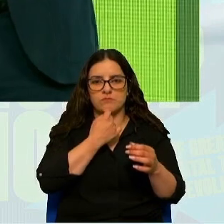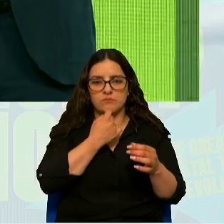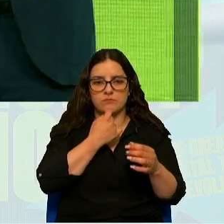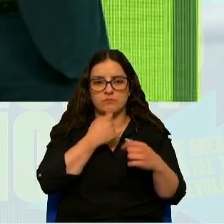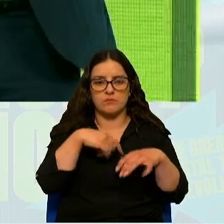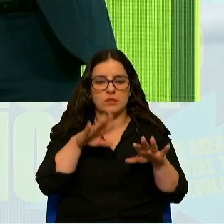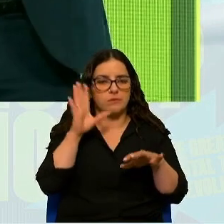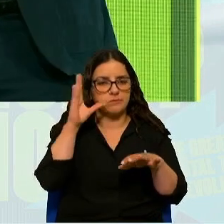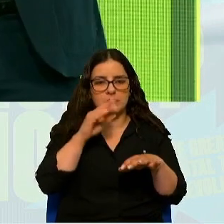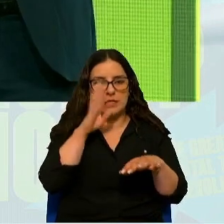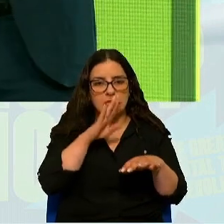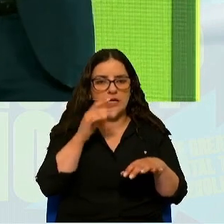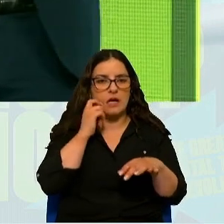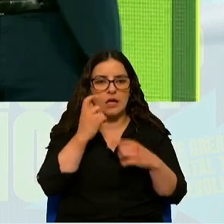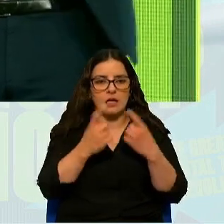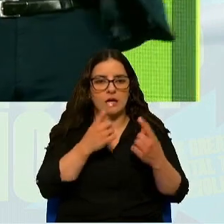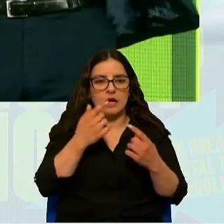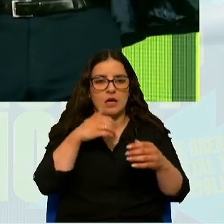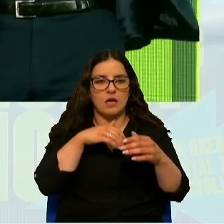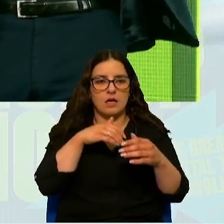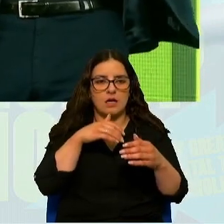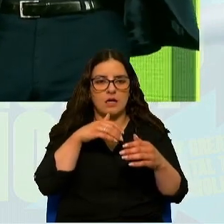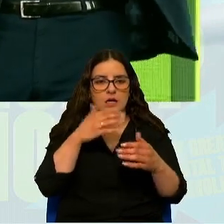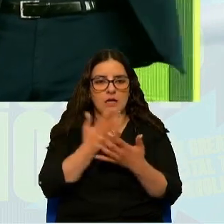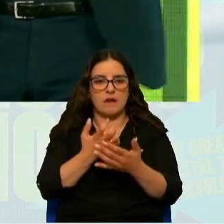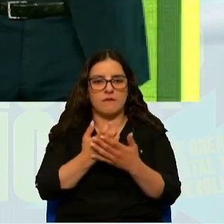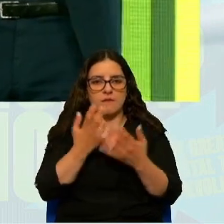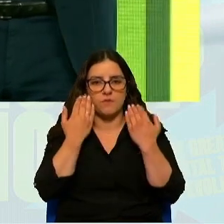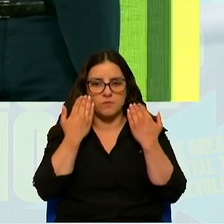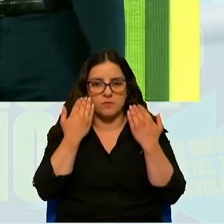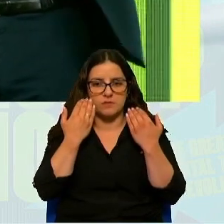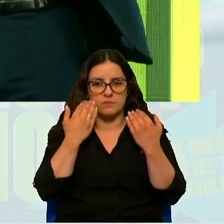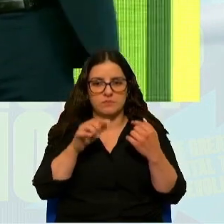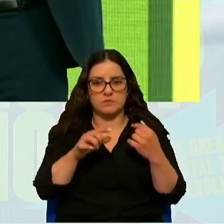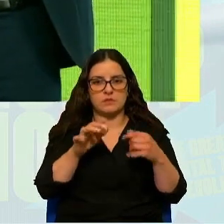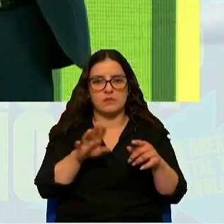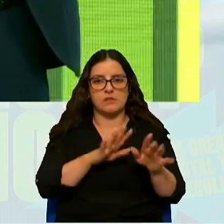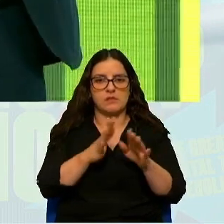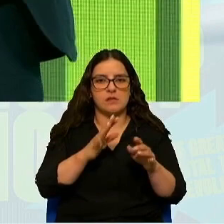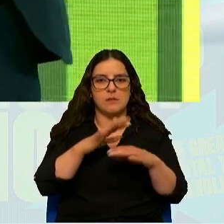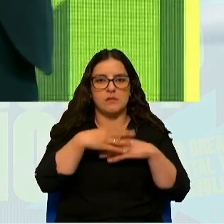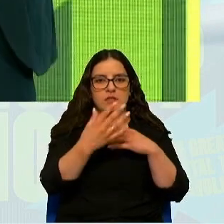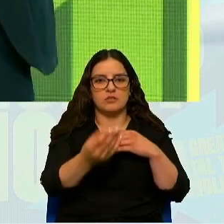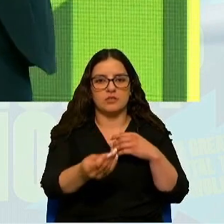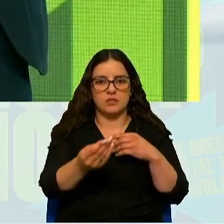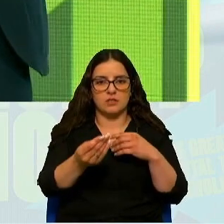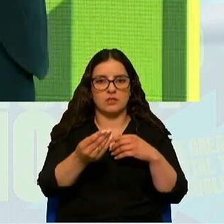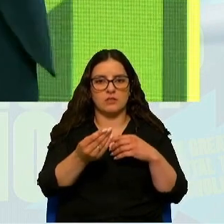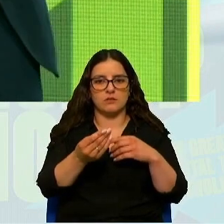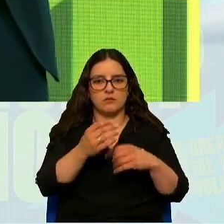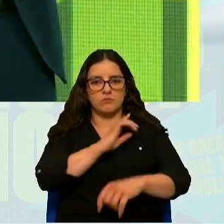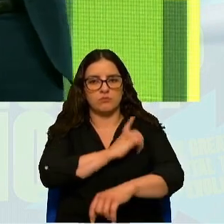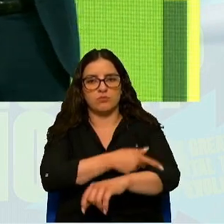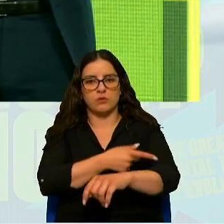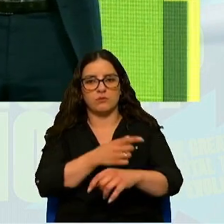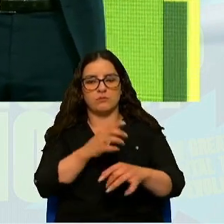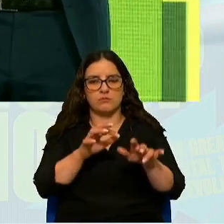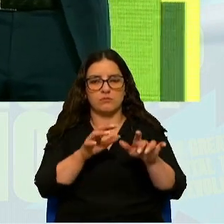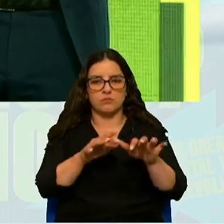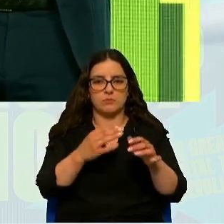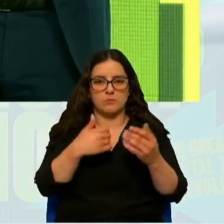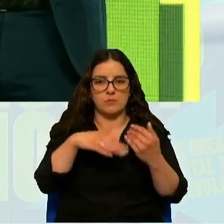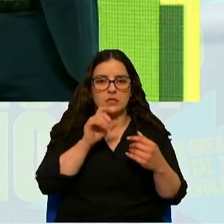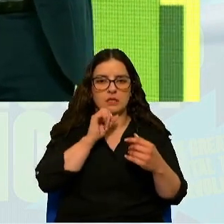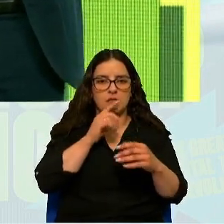someone is storing that information. Eventually it can, but later on, might not, but later with more computational power can